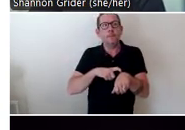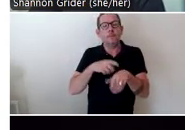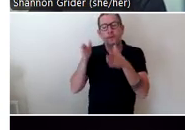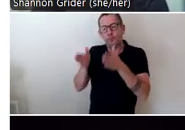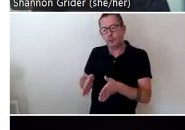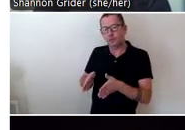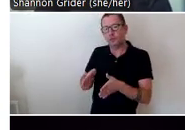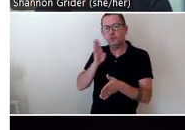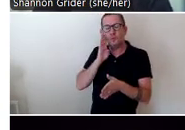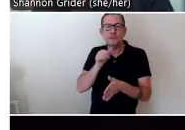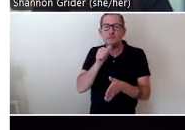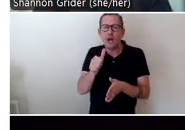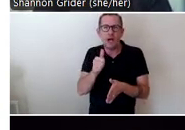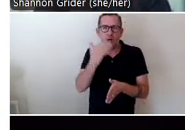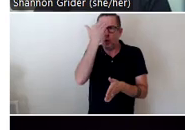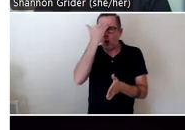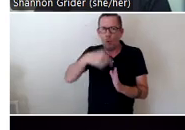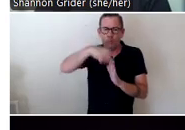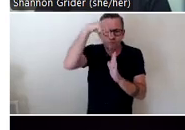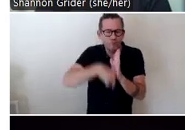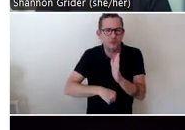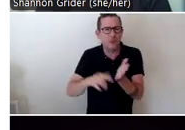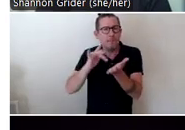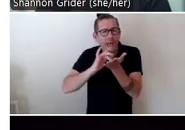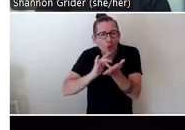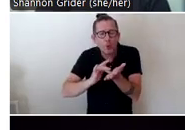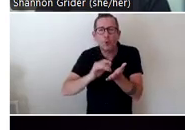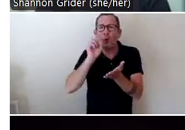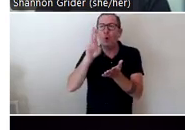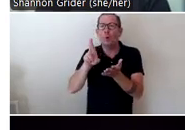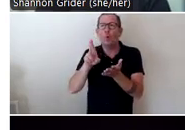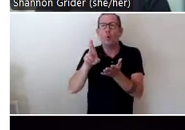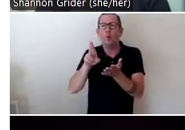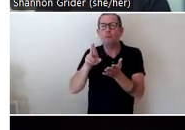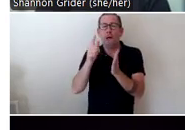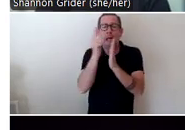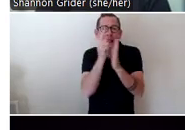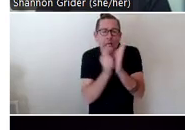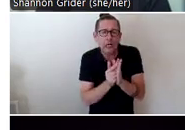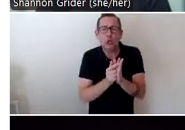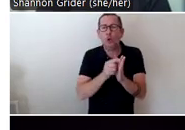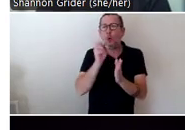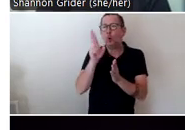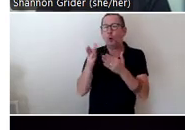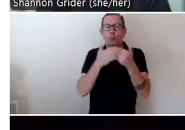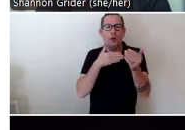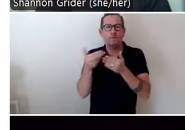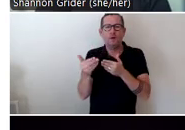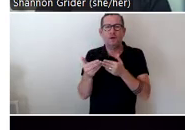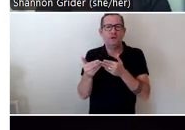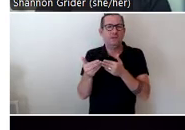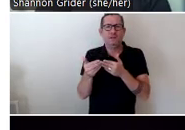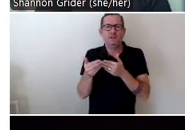I'll explain many times a person will not know detailed medical history or